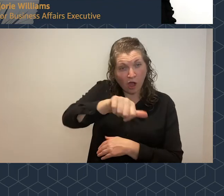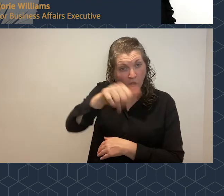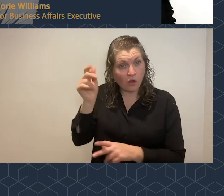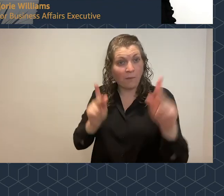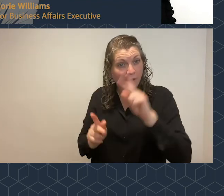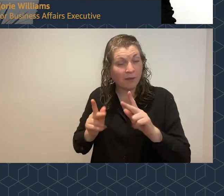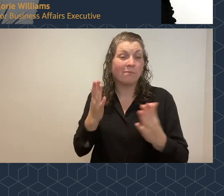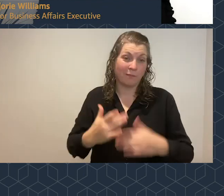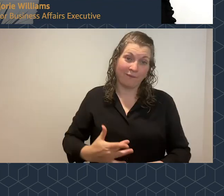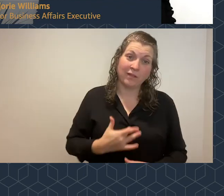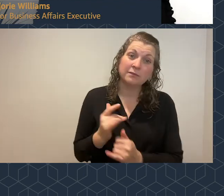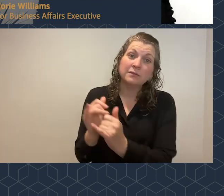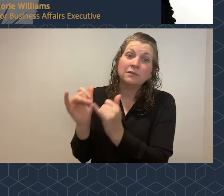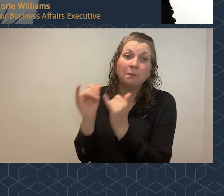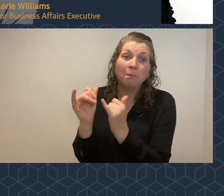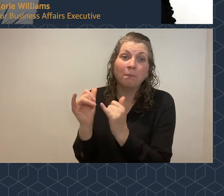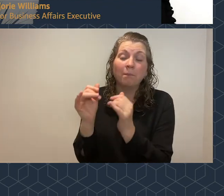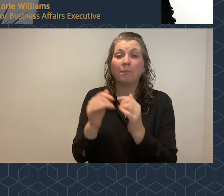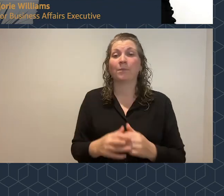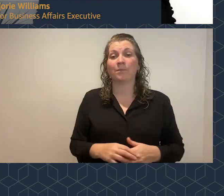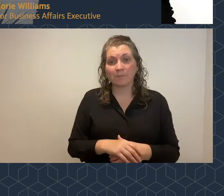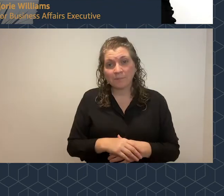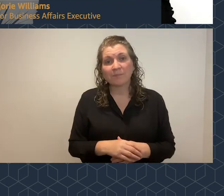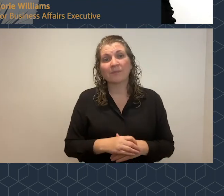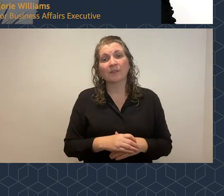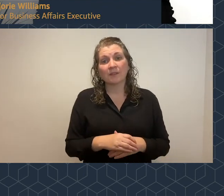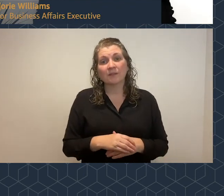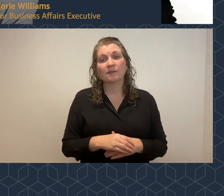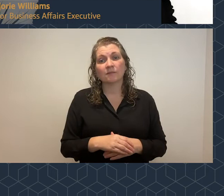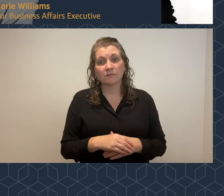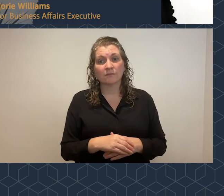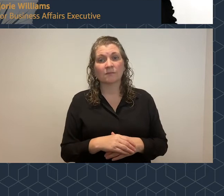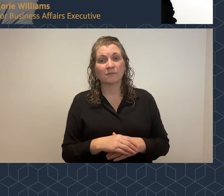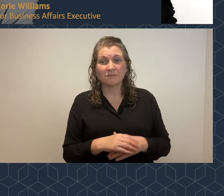Definitely. Margie, would you like to add any thoughts?